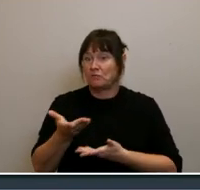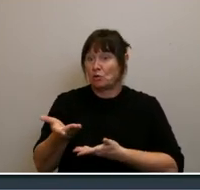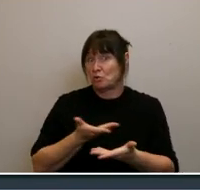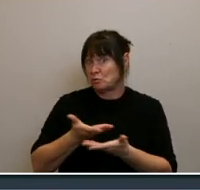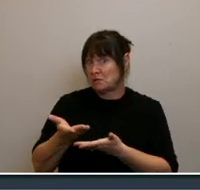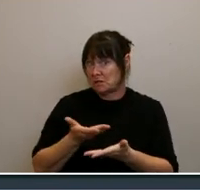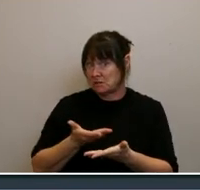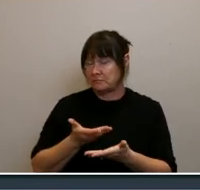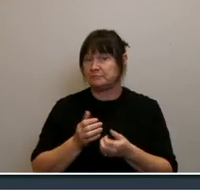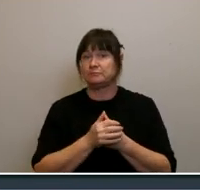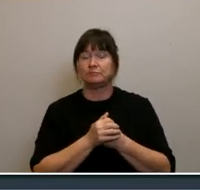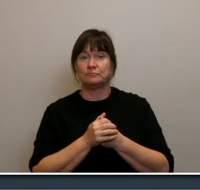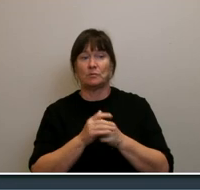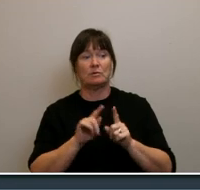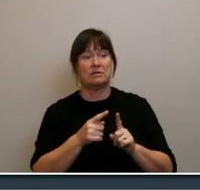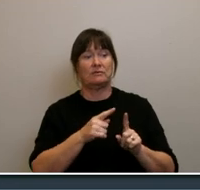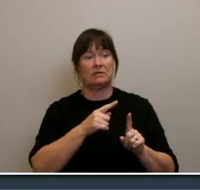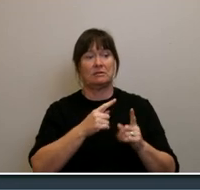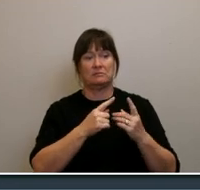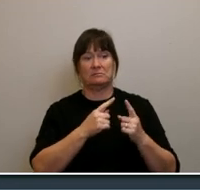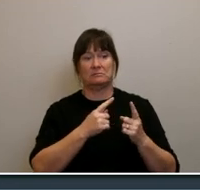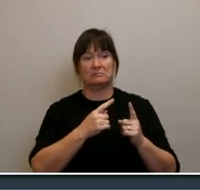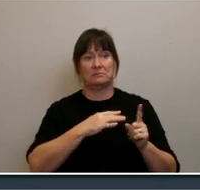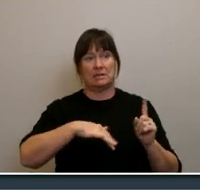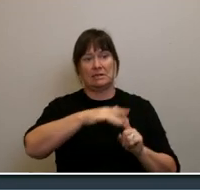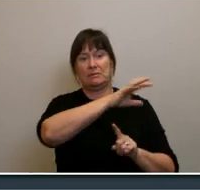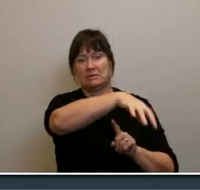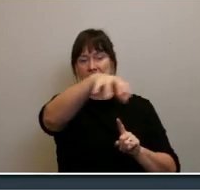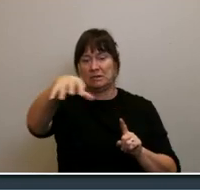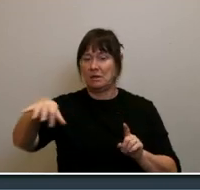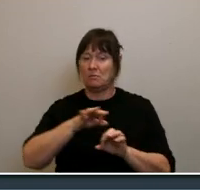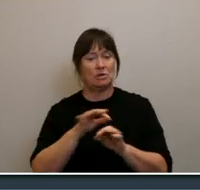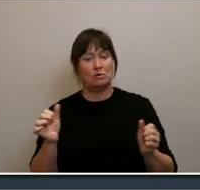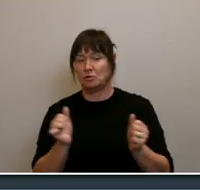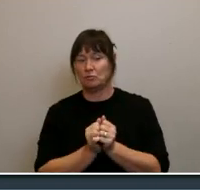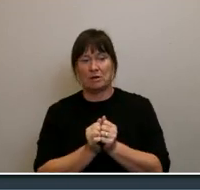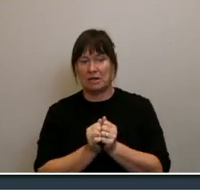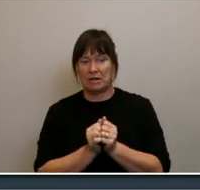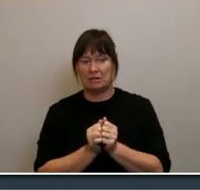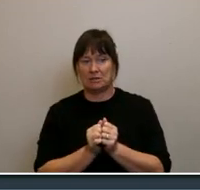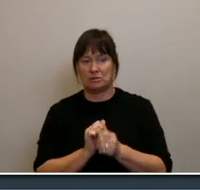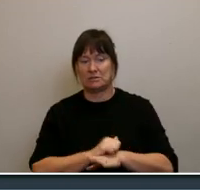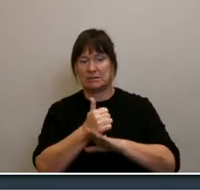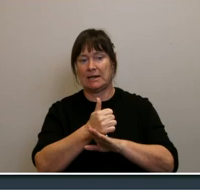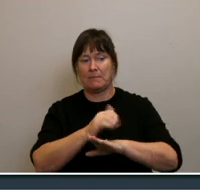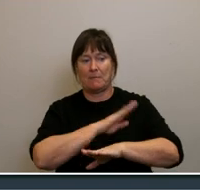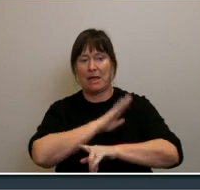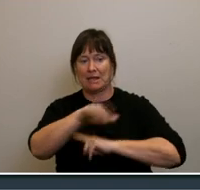whenua and te tai whenua o te whanganui Aorotu, and we do not agree to the park going ahead without this.